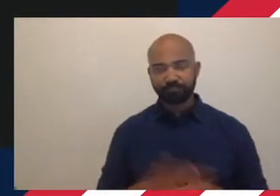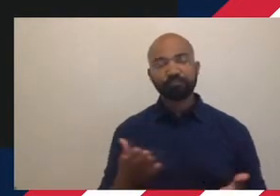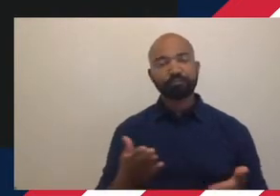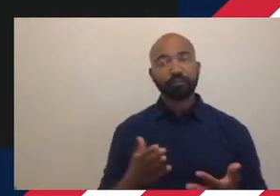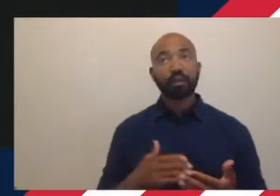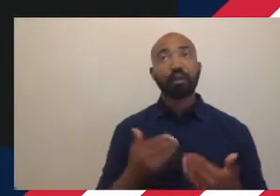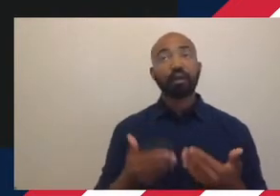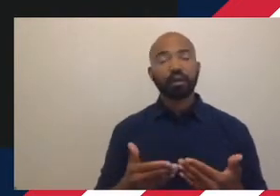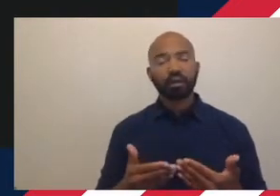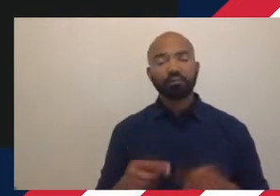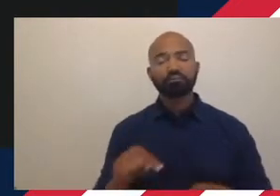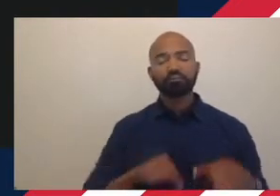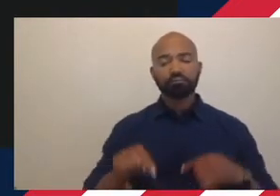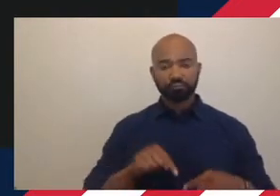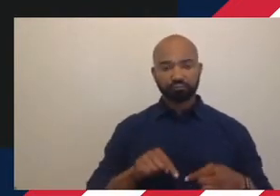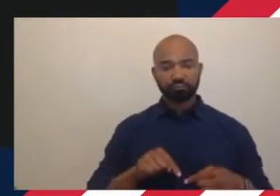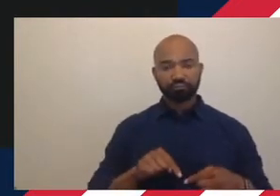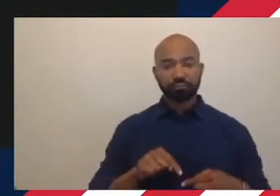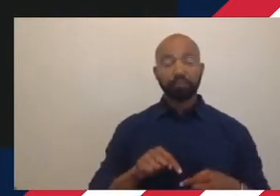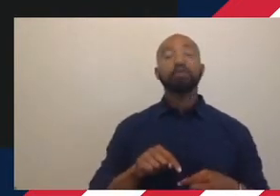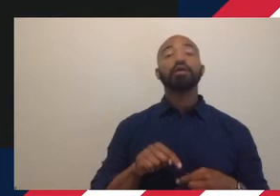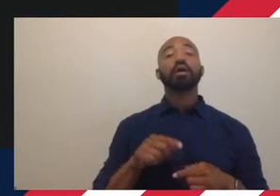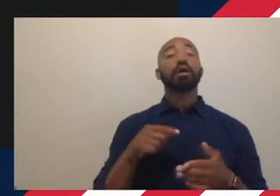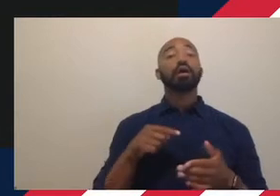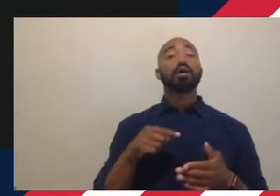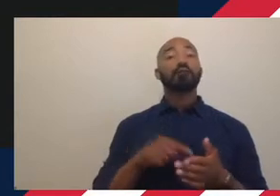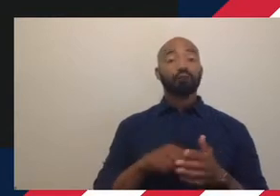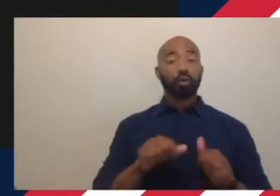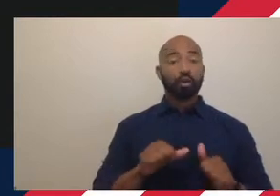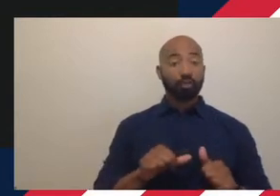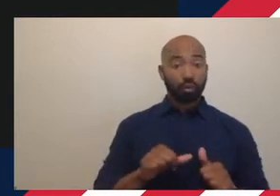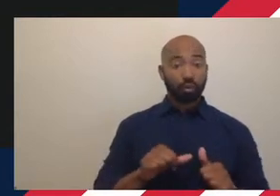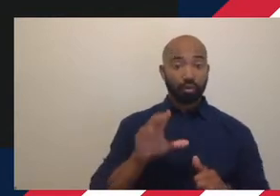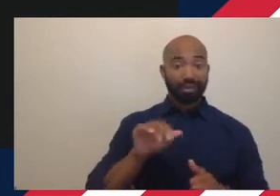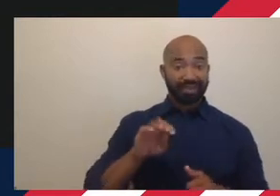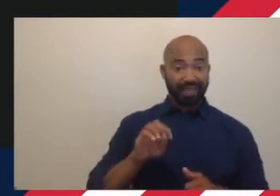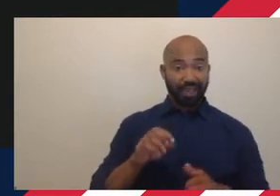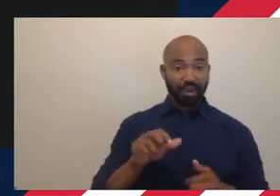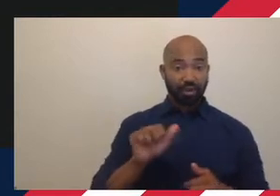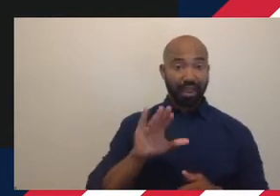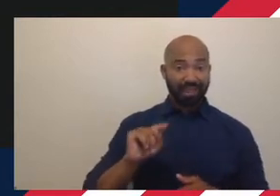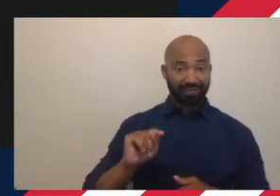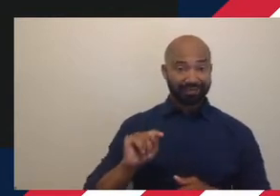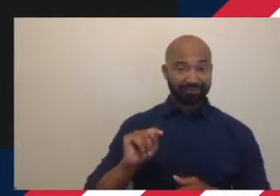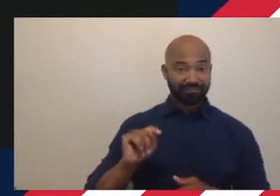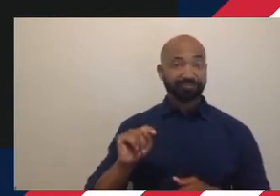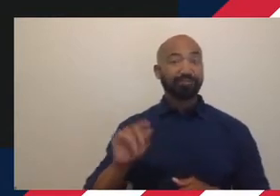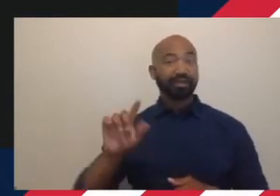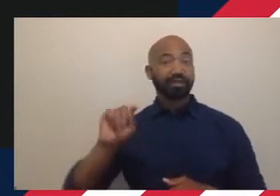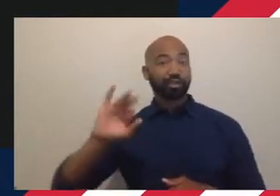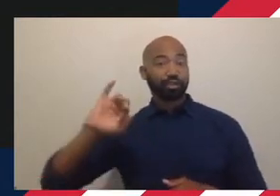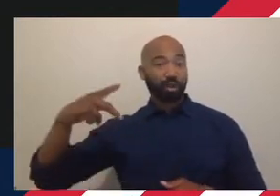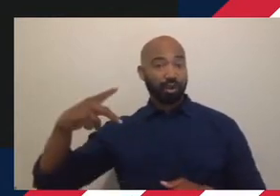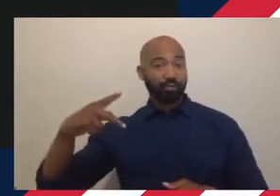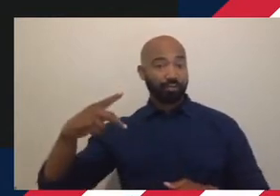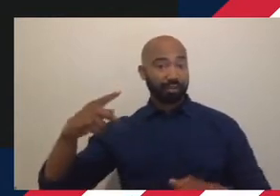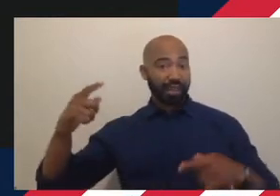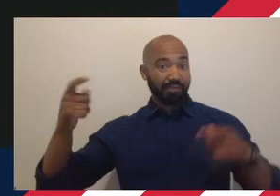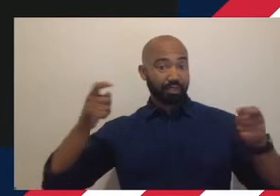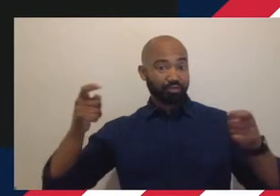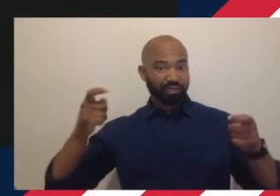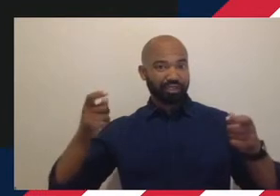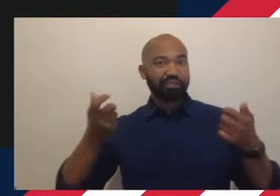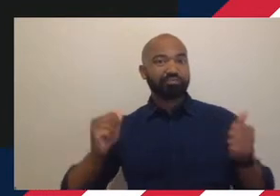and regarding the Affordable Care Act, we've seen the Trump administration continue to try to whittle away at its